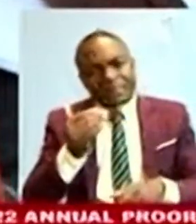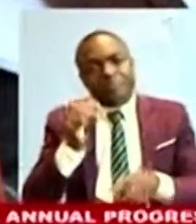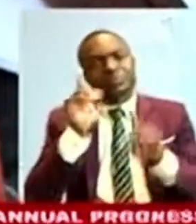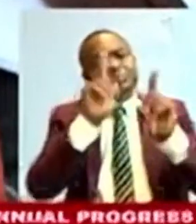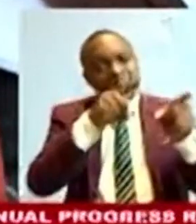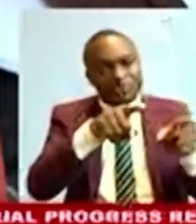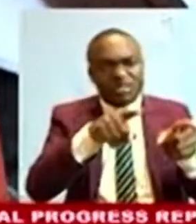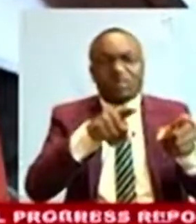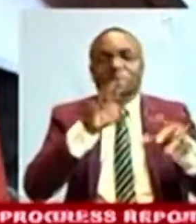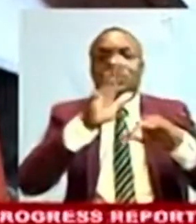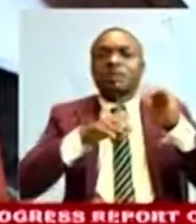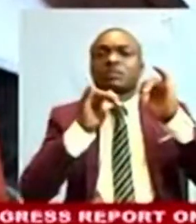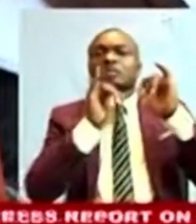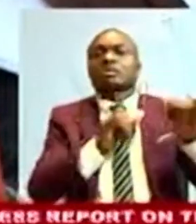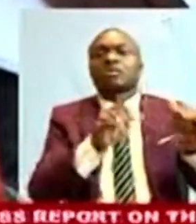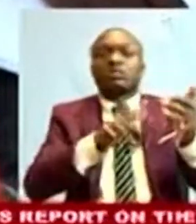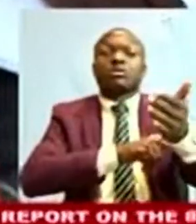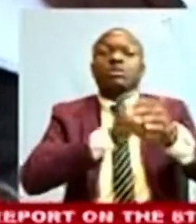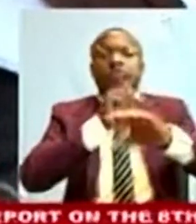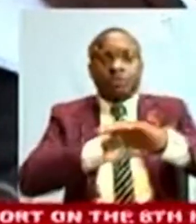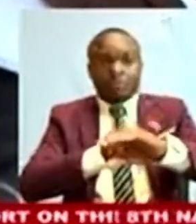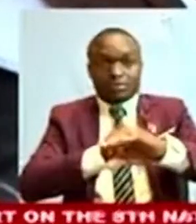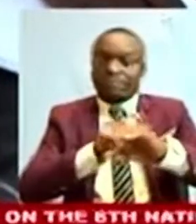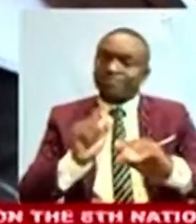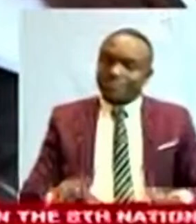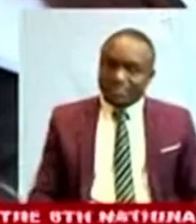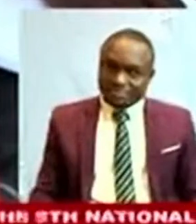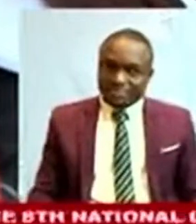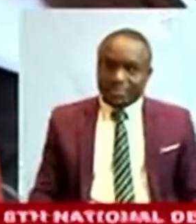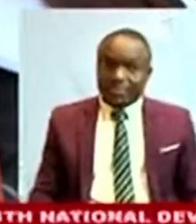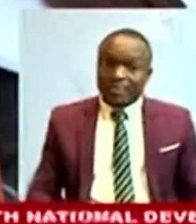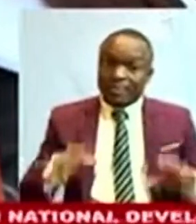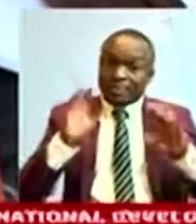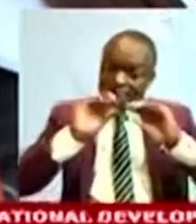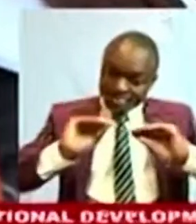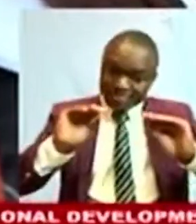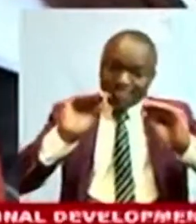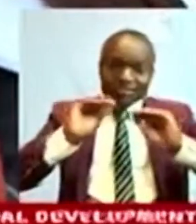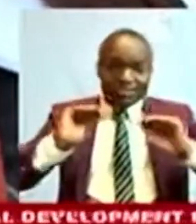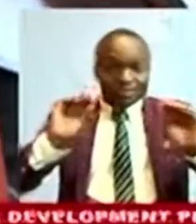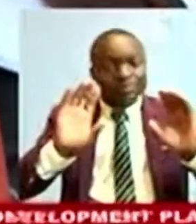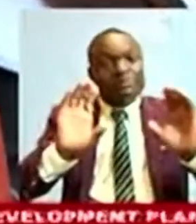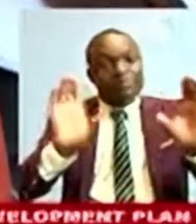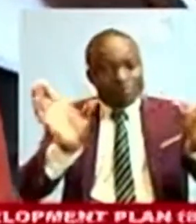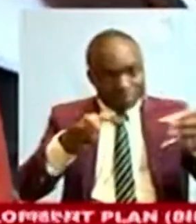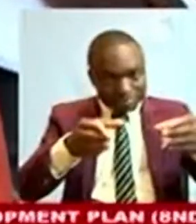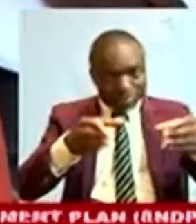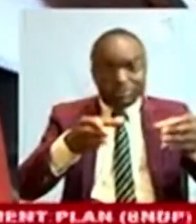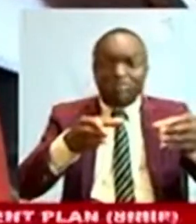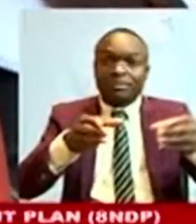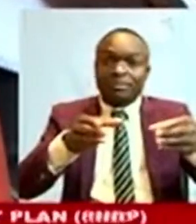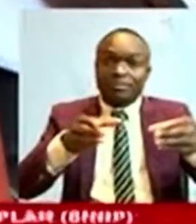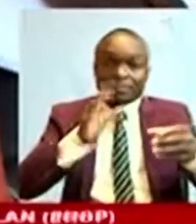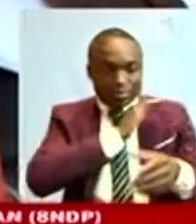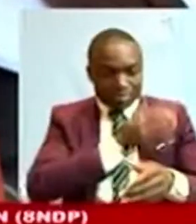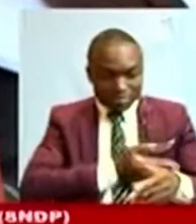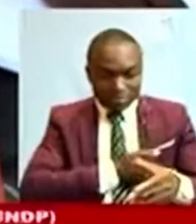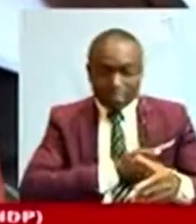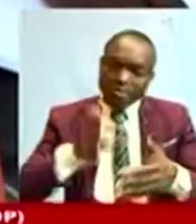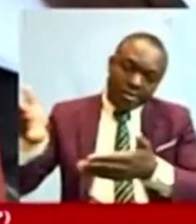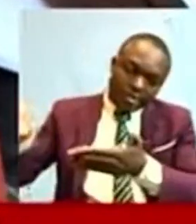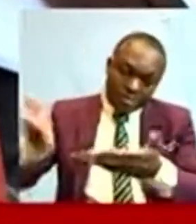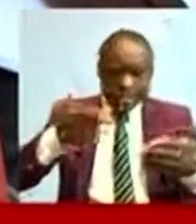that period of time. So I think it's just a matter of educating our communities. When a woman has been brought nearer to the health